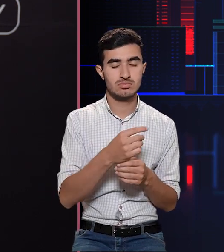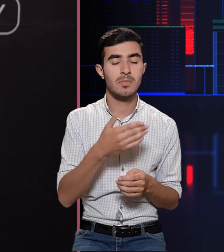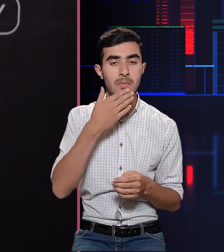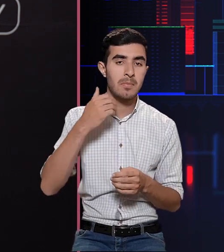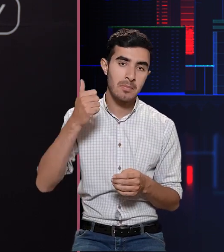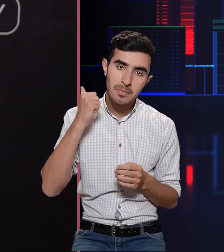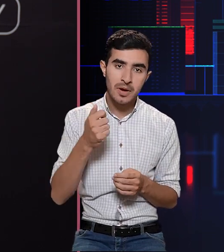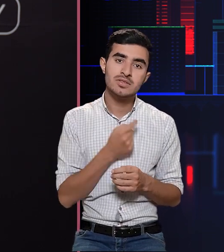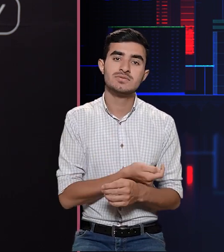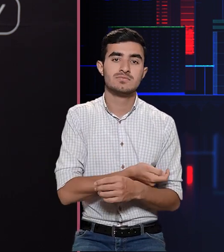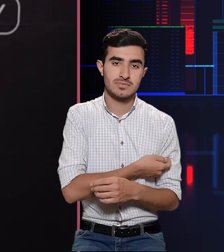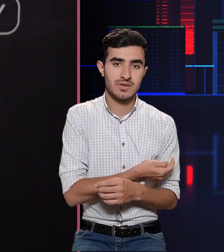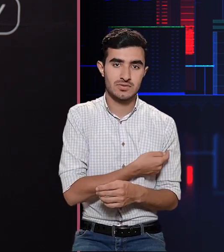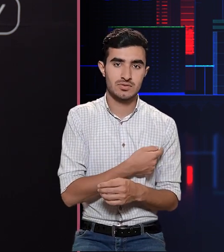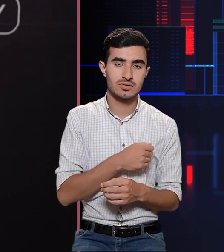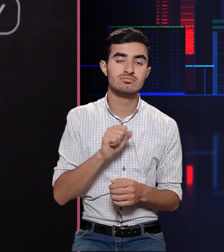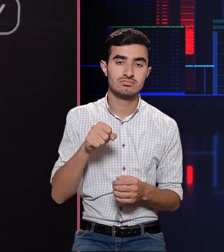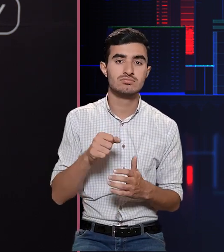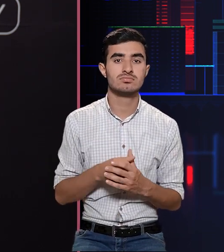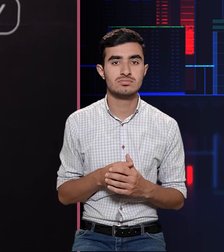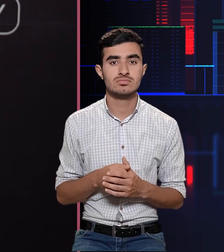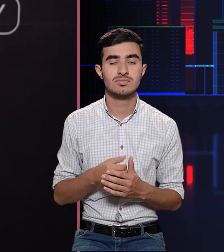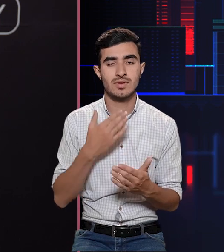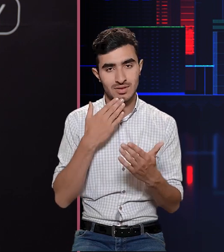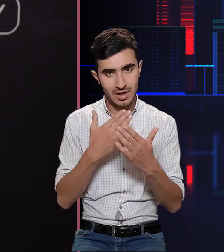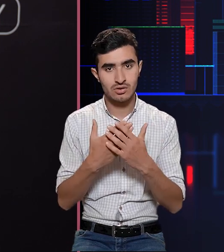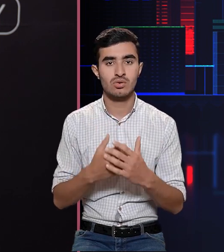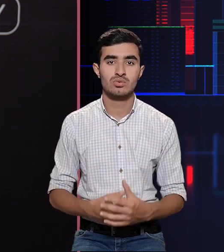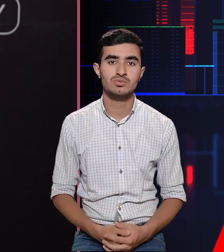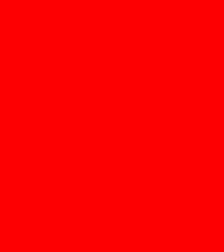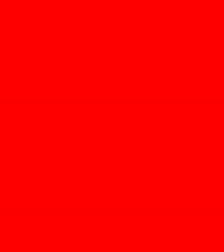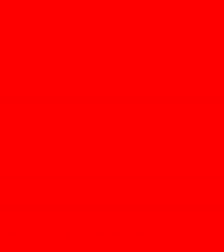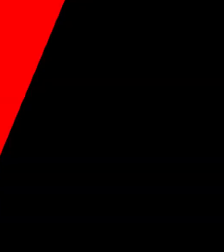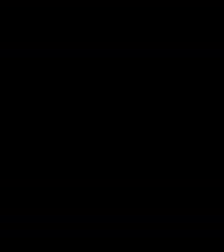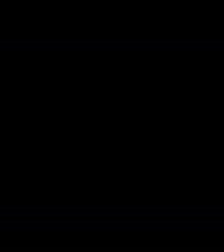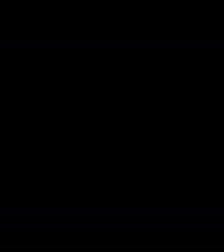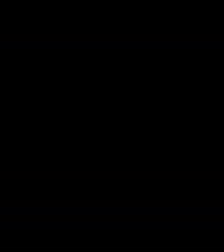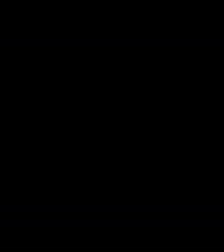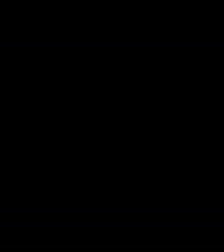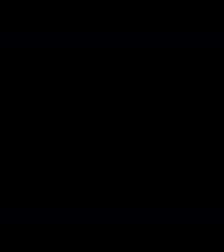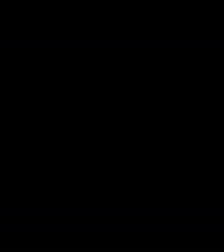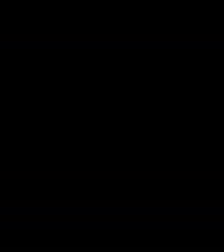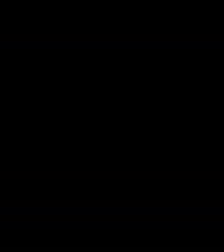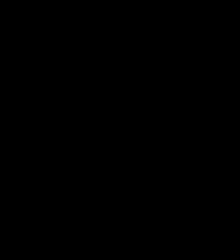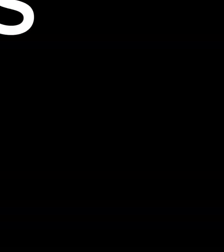medical facilities to the ailing humanity. Thank you.